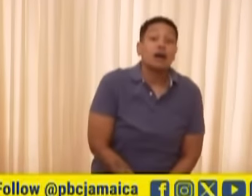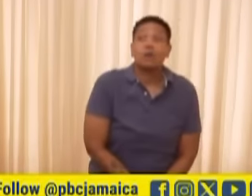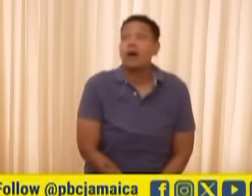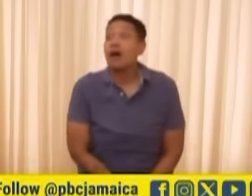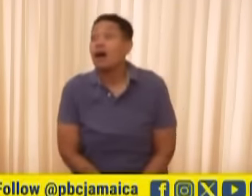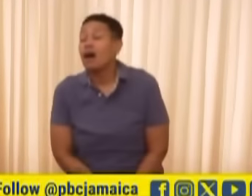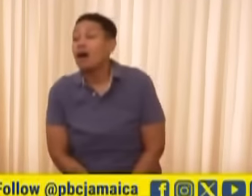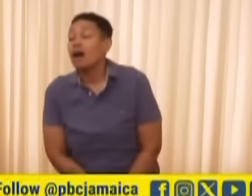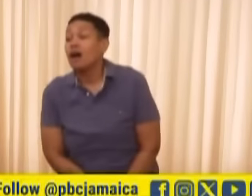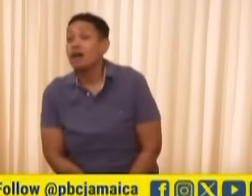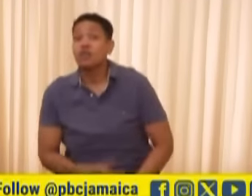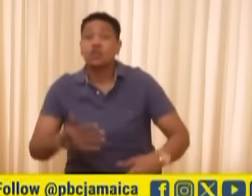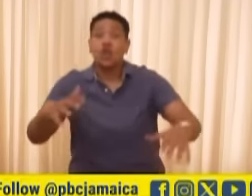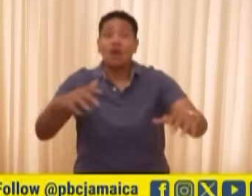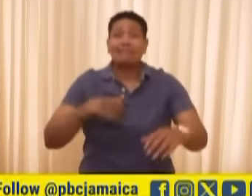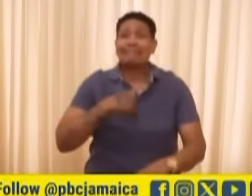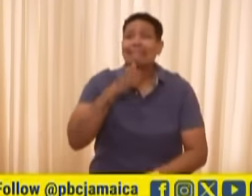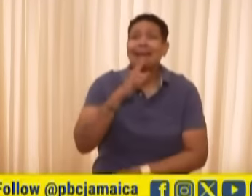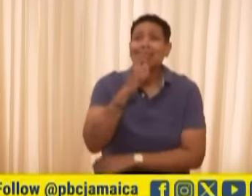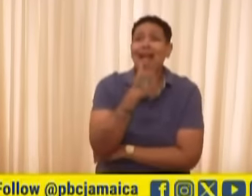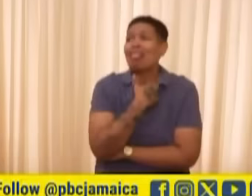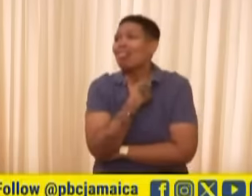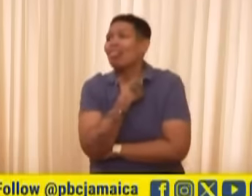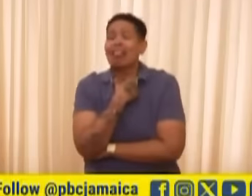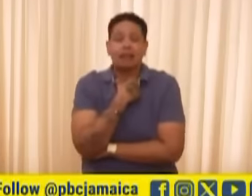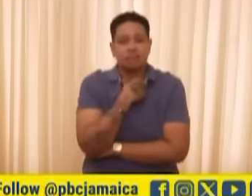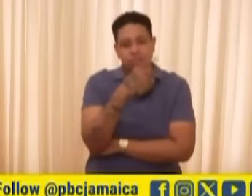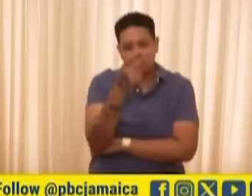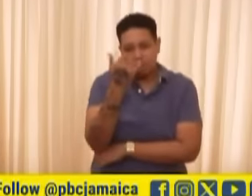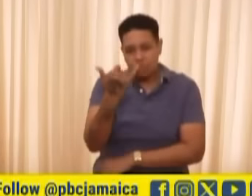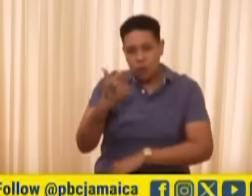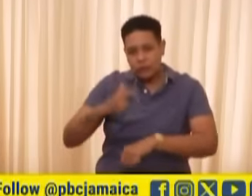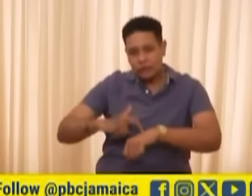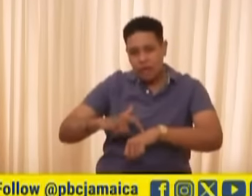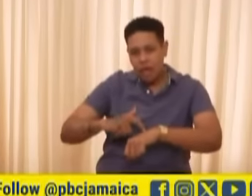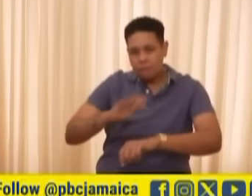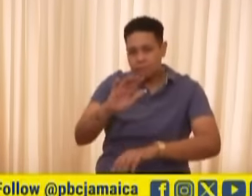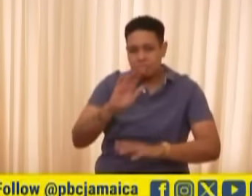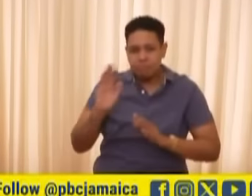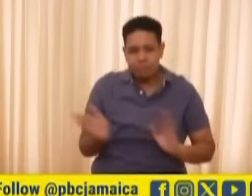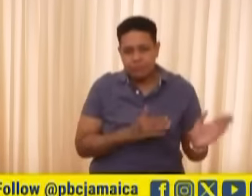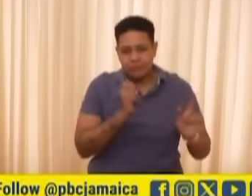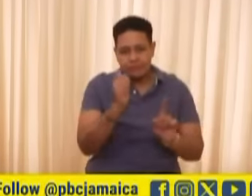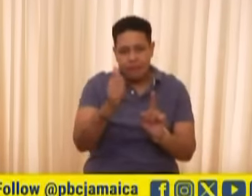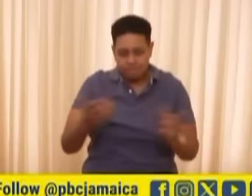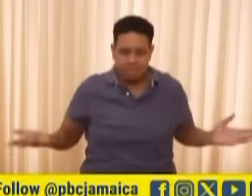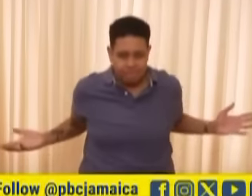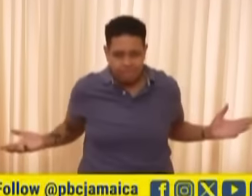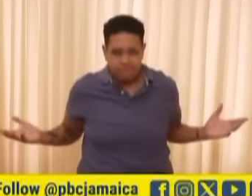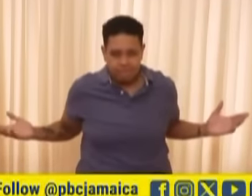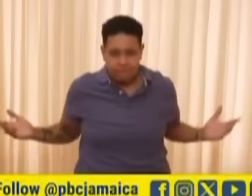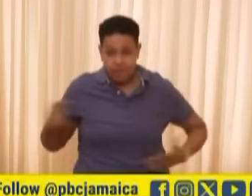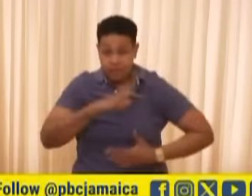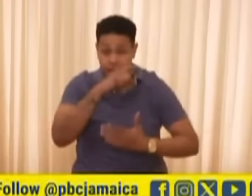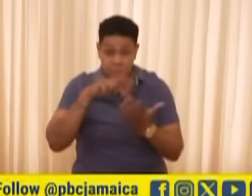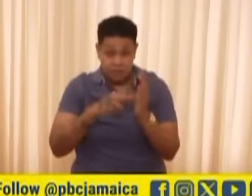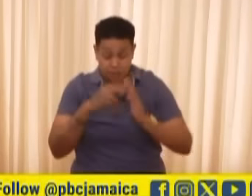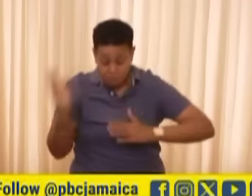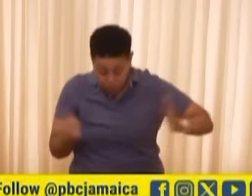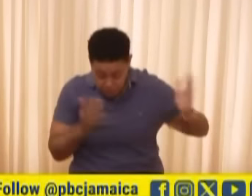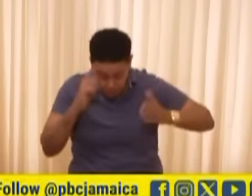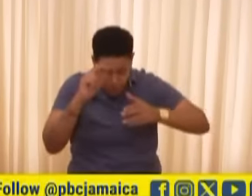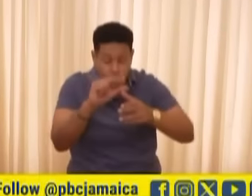anxious, uncertain, that now is the time to be prepared. And the elements of preparedness